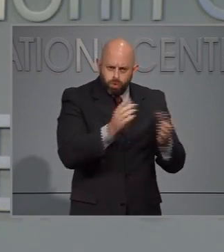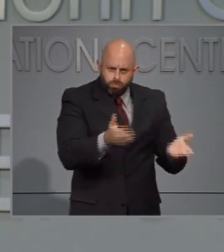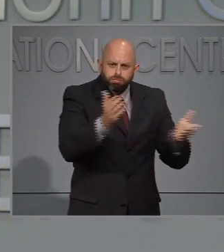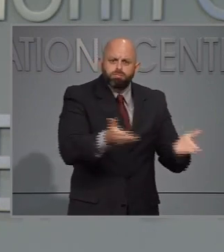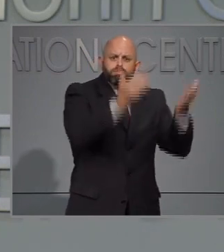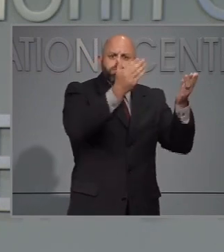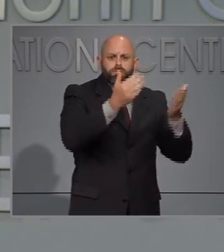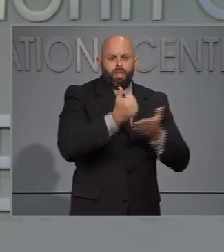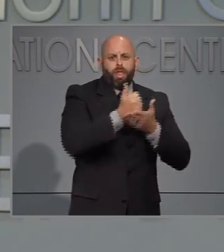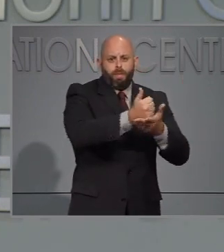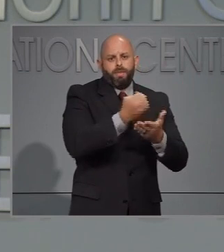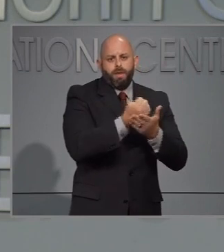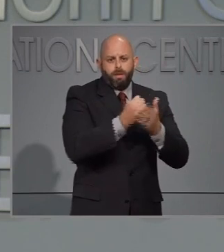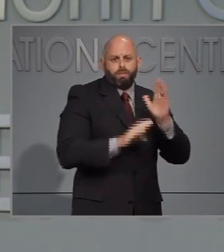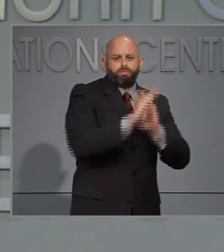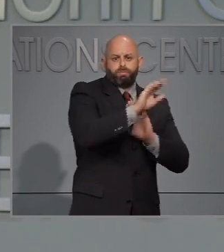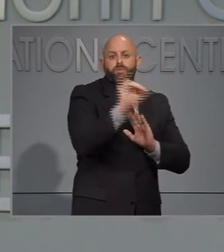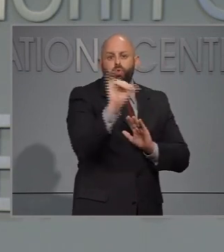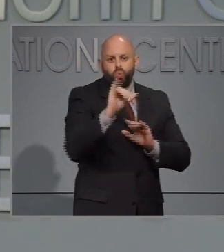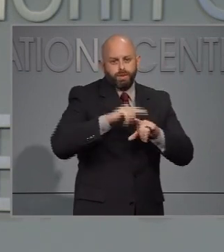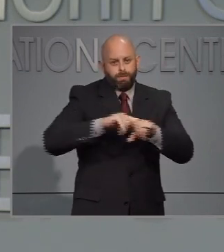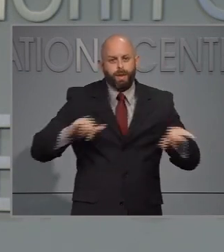Next question, please.